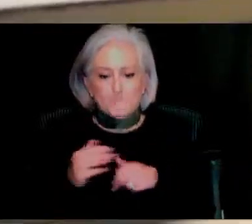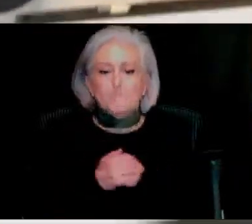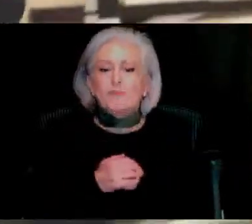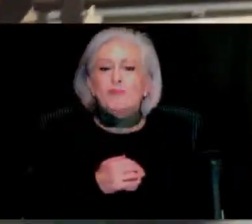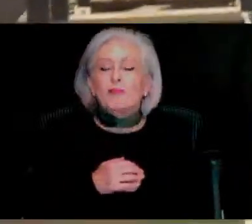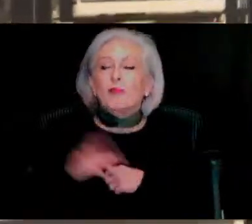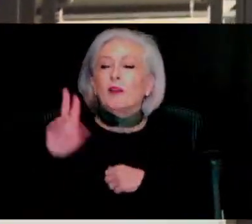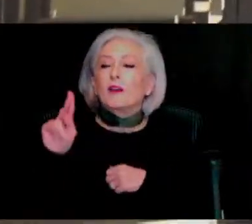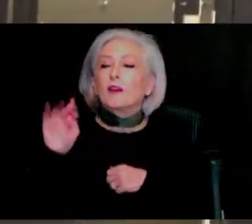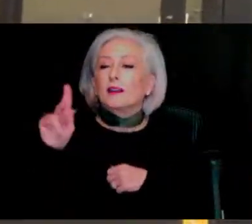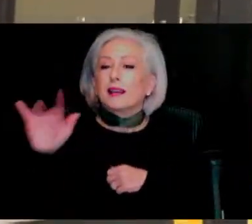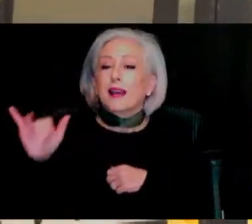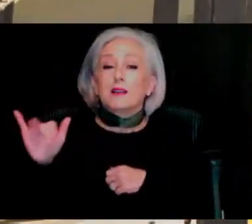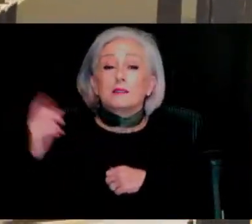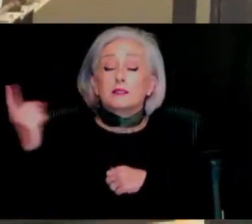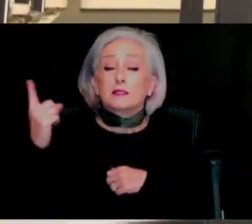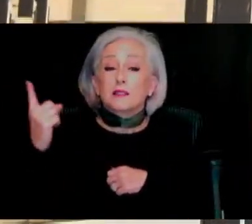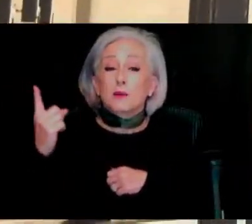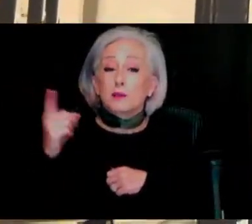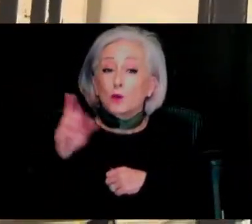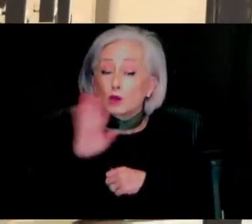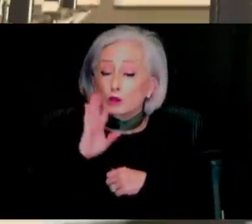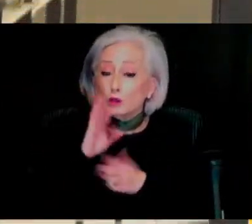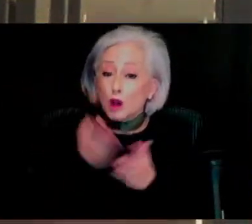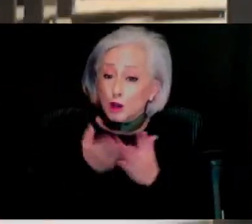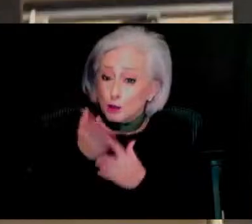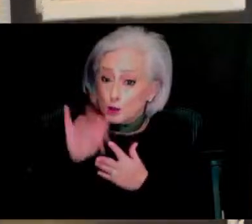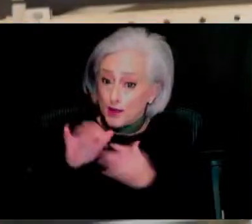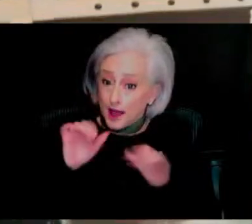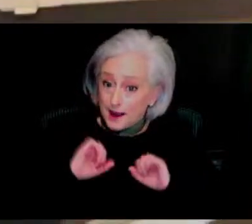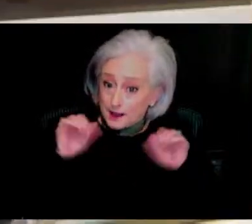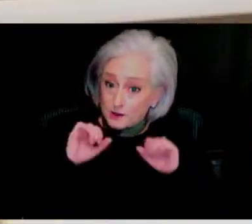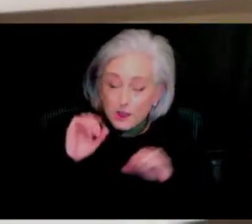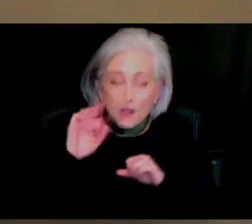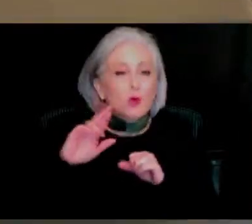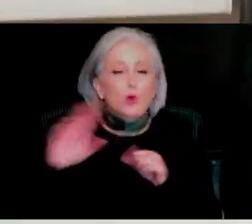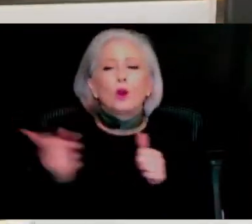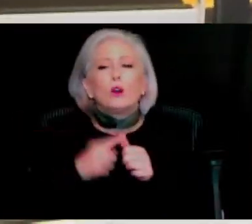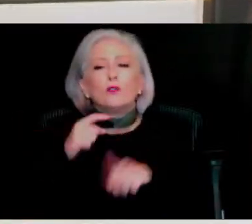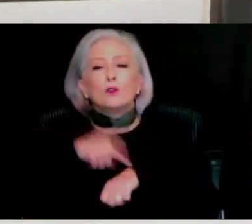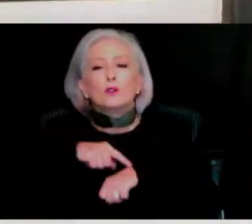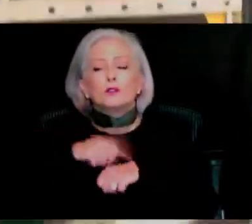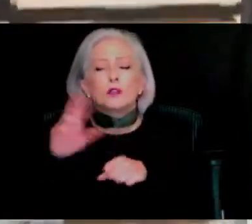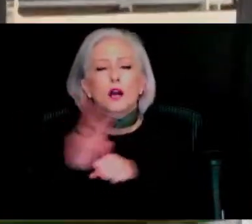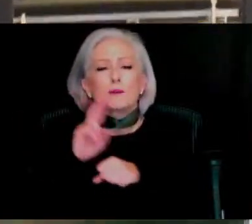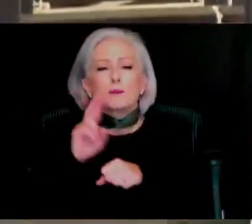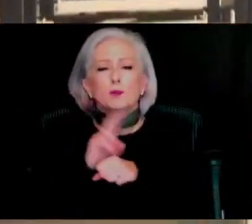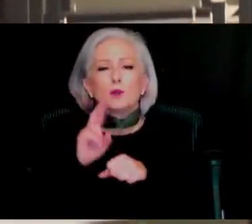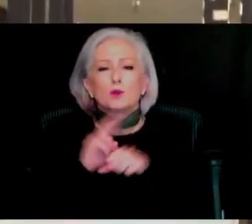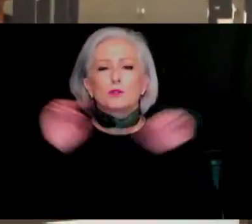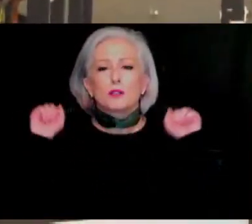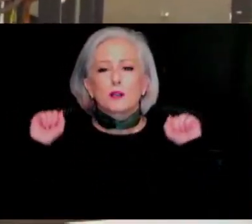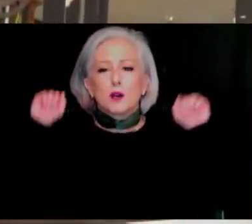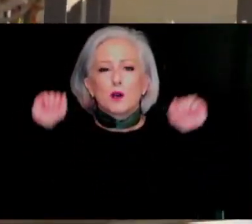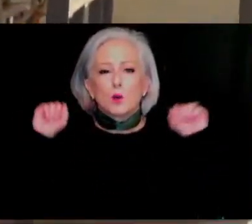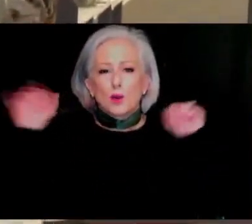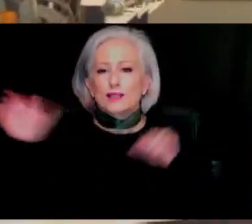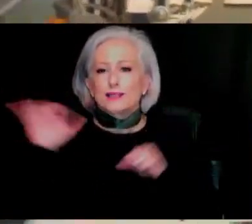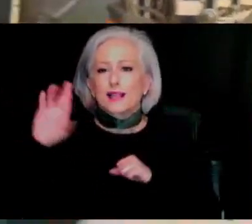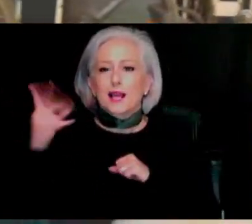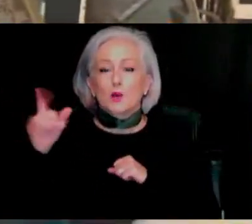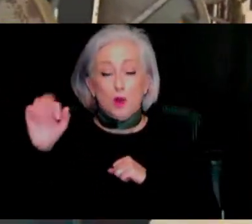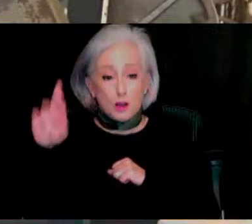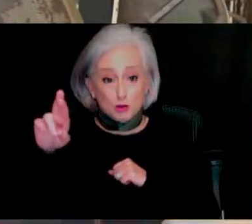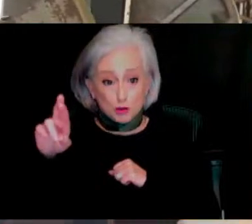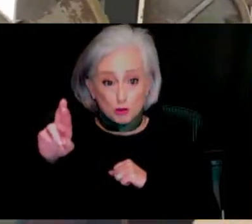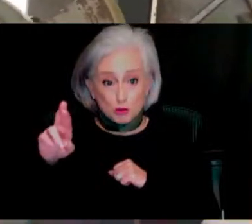will talk people through, or what if this is your first time using the weights like Roger is using? I mean, they're not just going